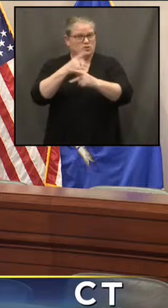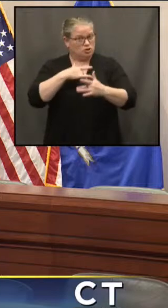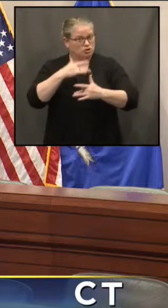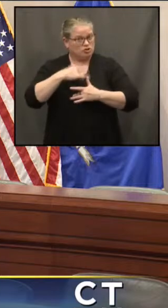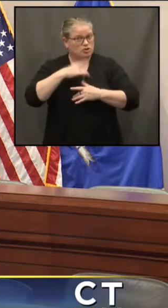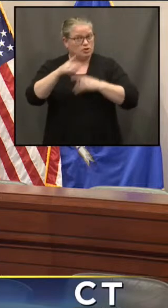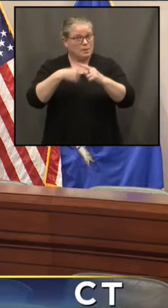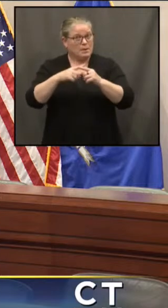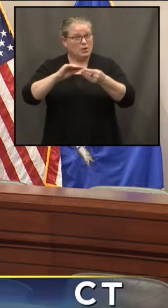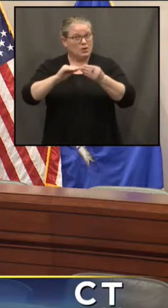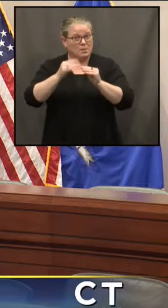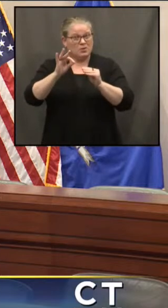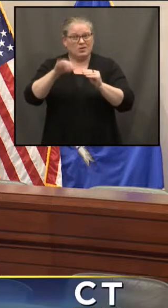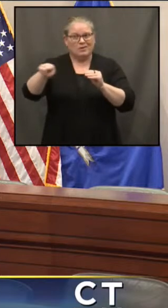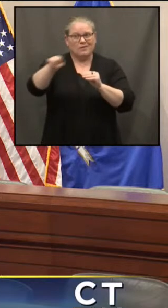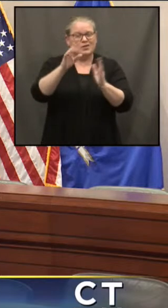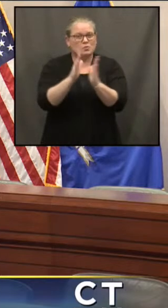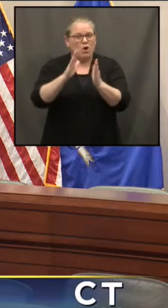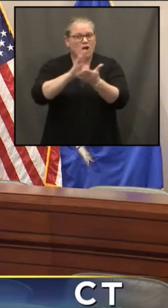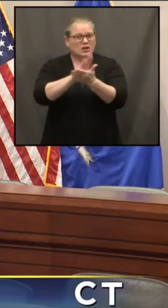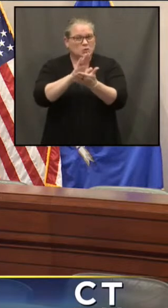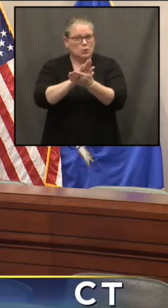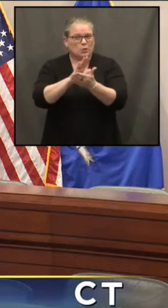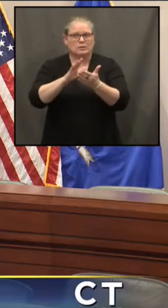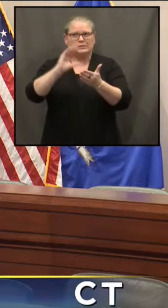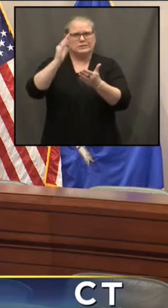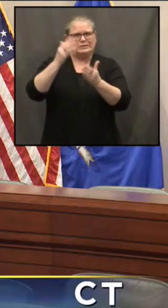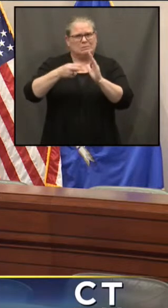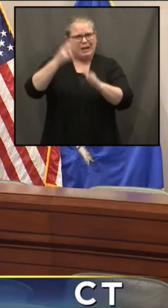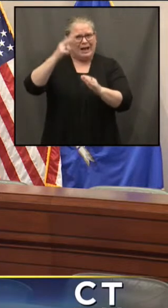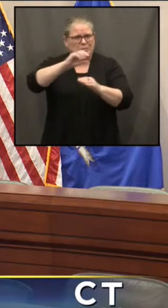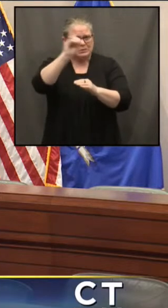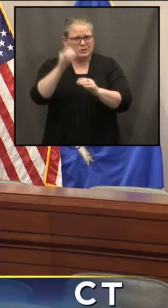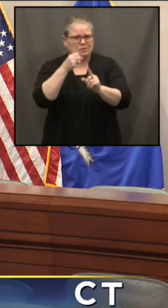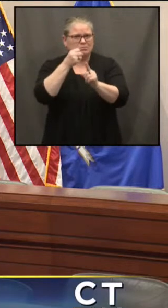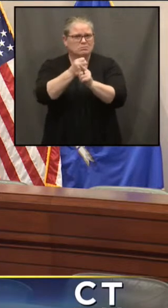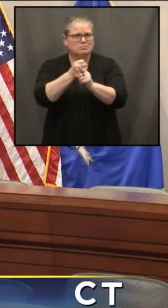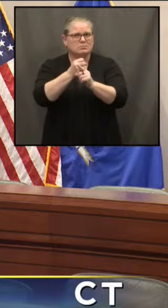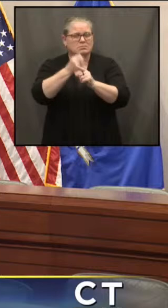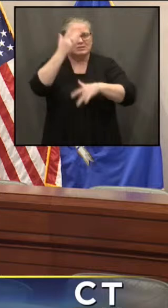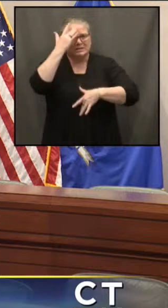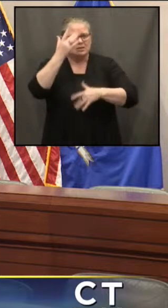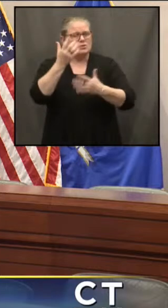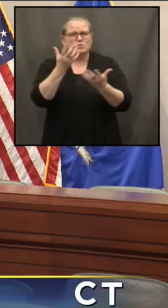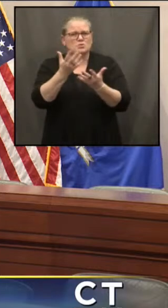worry about these smaller schools where maybe folks aren't getting vaccinated?